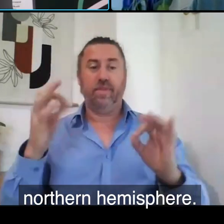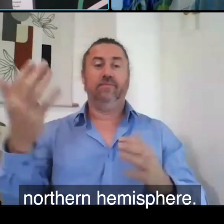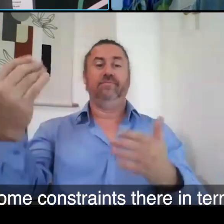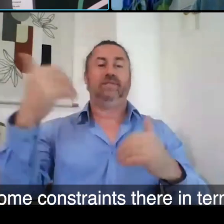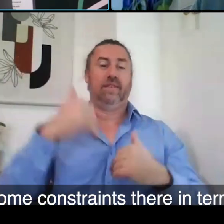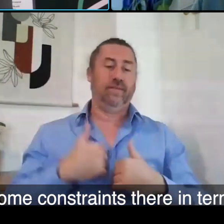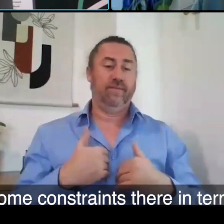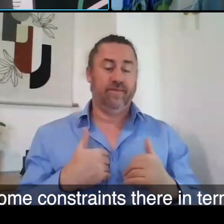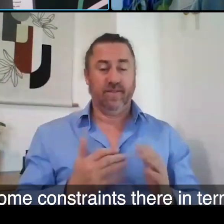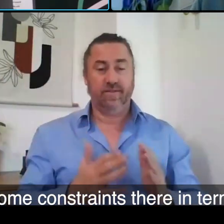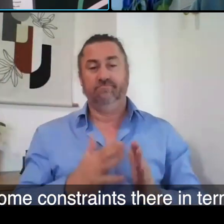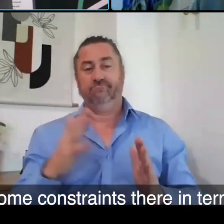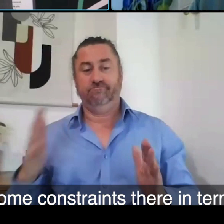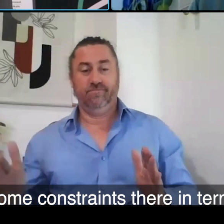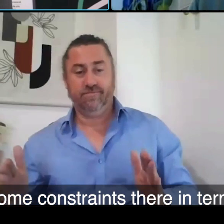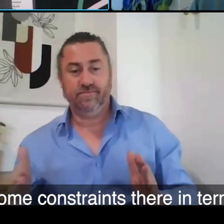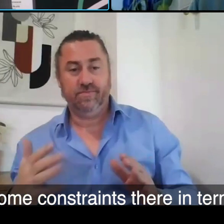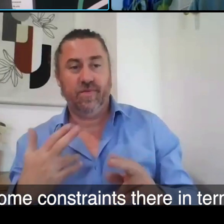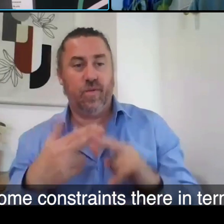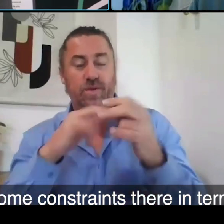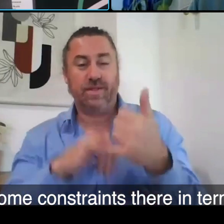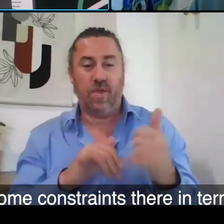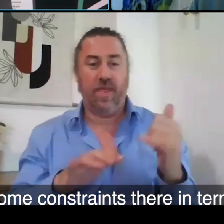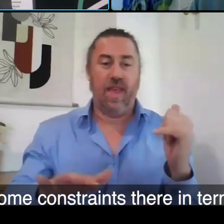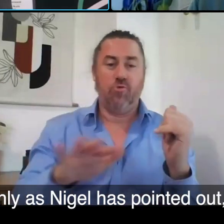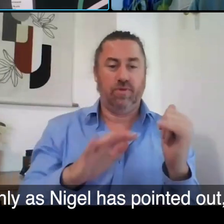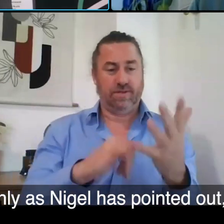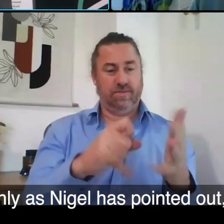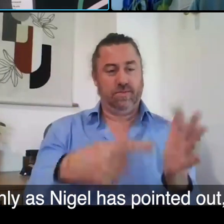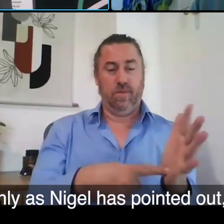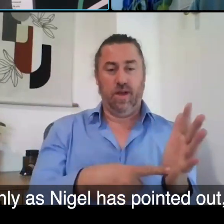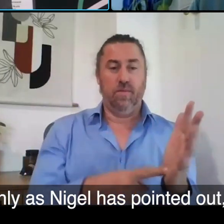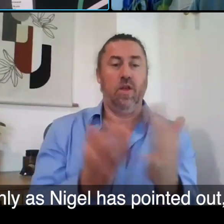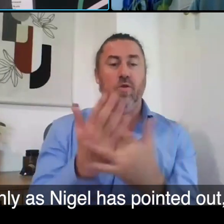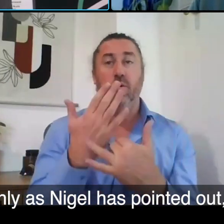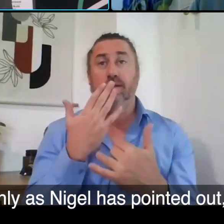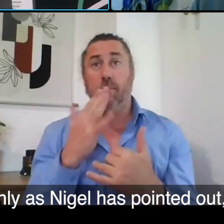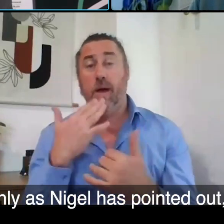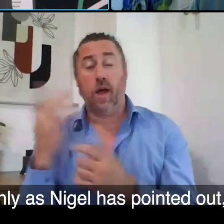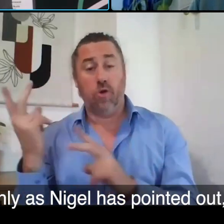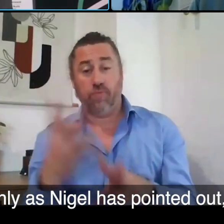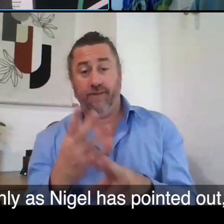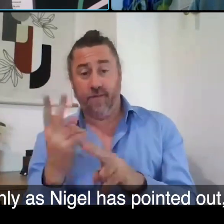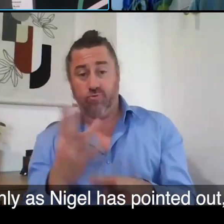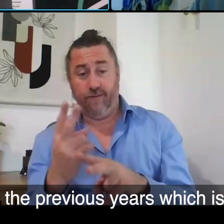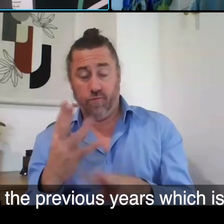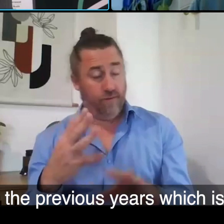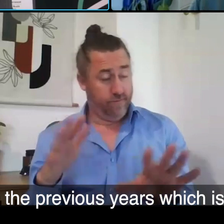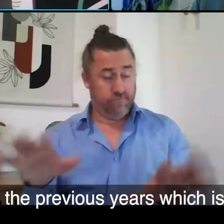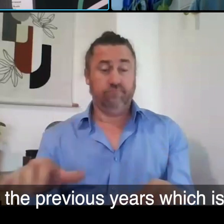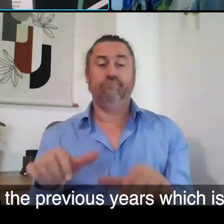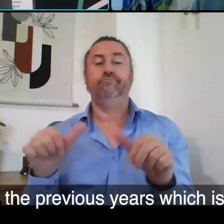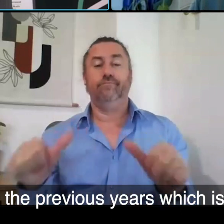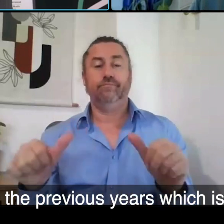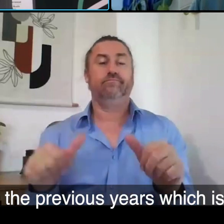Northern Hemisphere. So there is some constraints there in terms of supply, but certainly, as Nigel has pointed out, it can be available